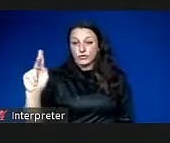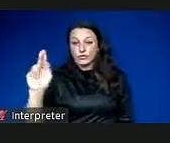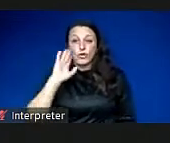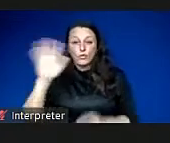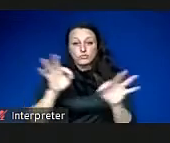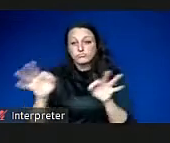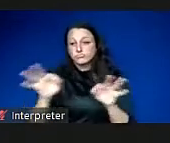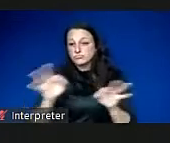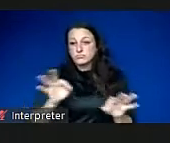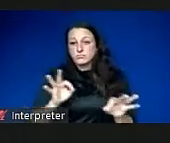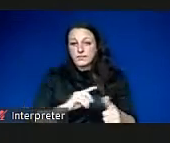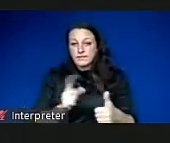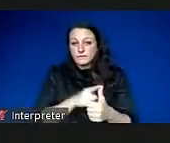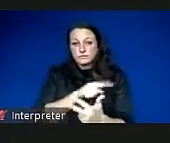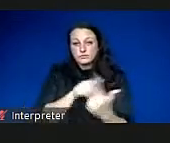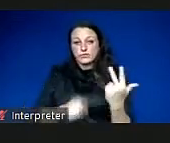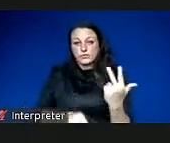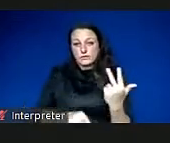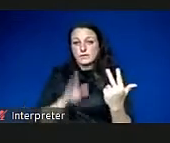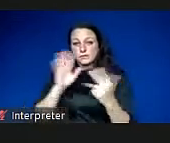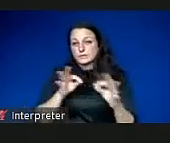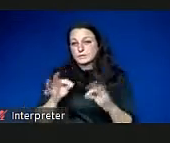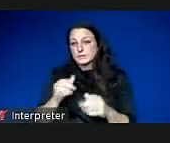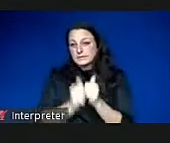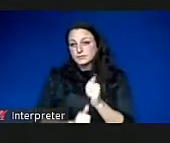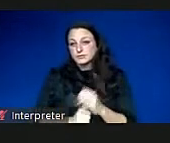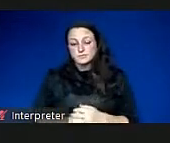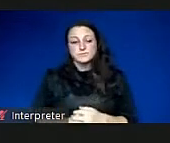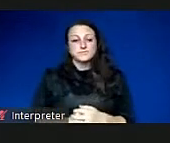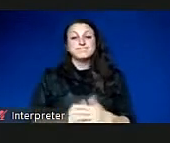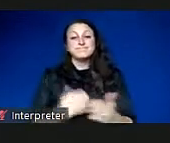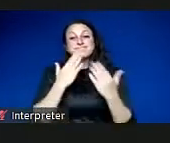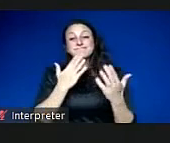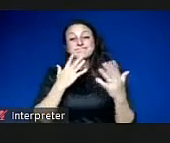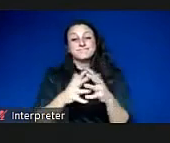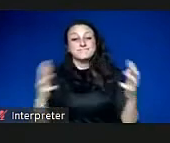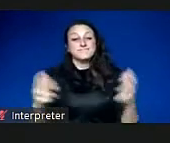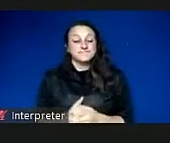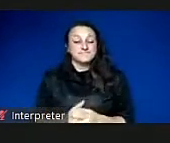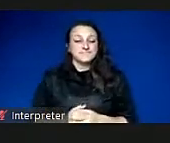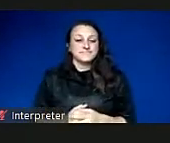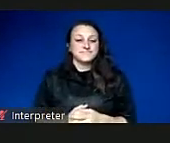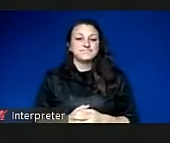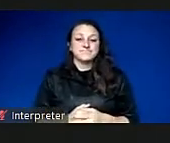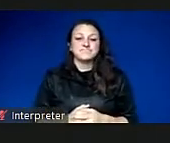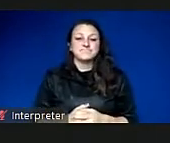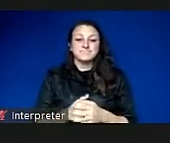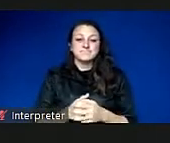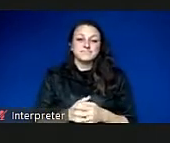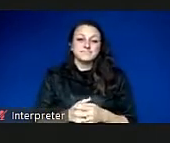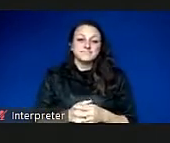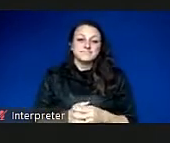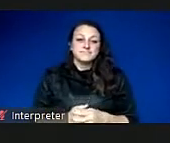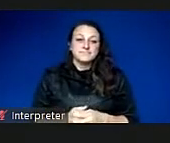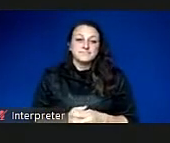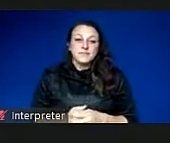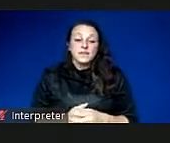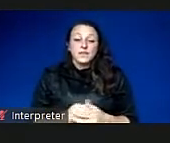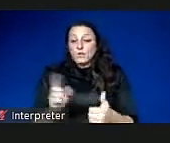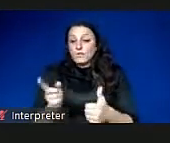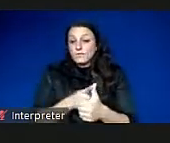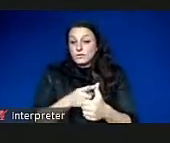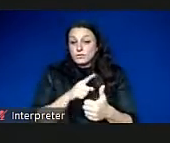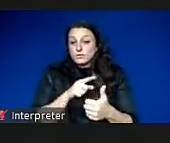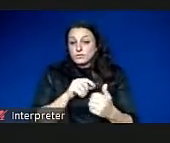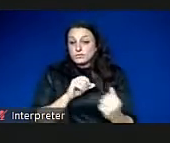first 3 strategies. Thank you very much, Bonnie. I appreciate it. The first strategy